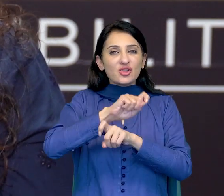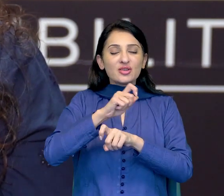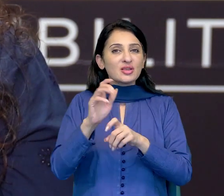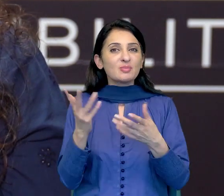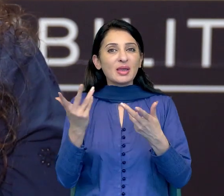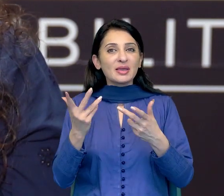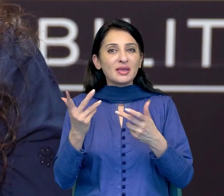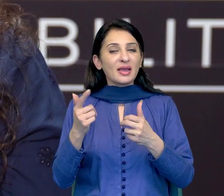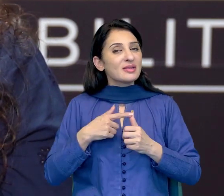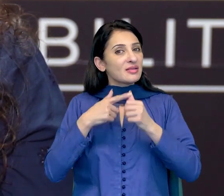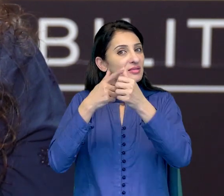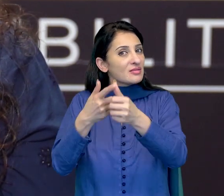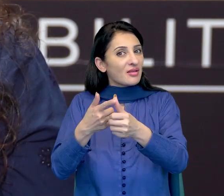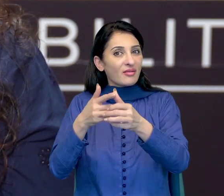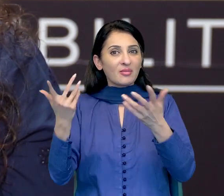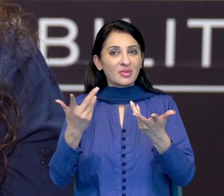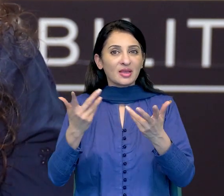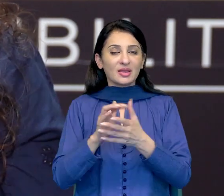and